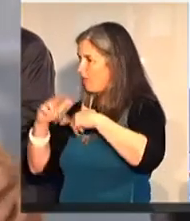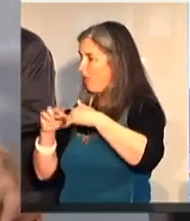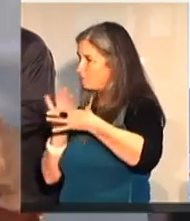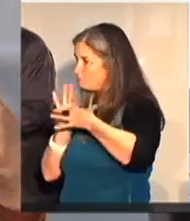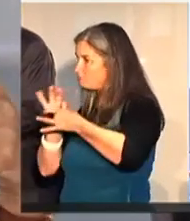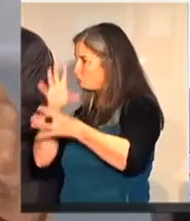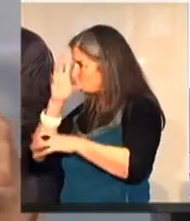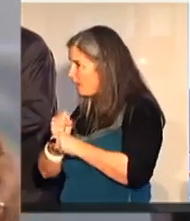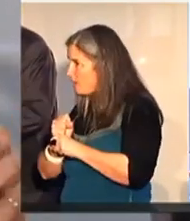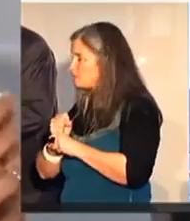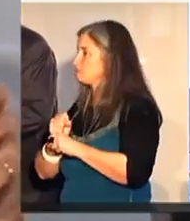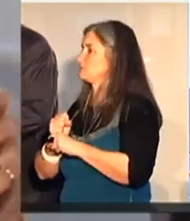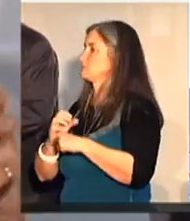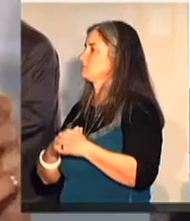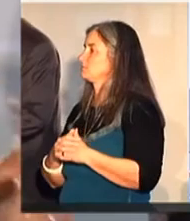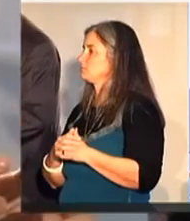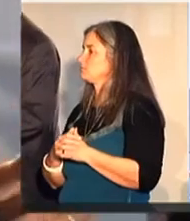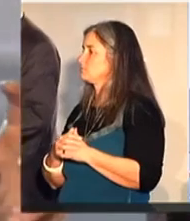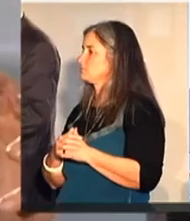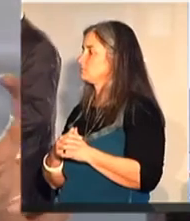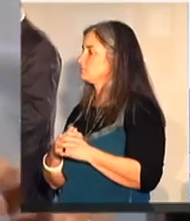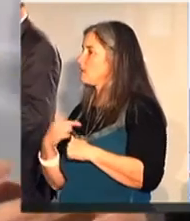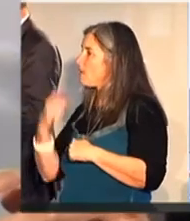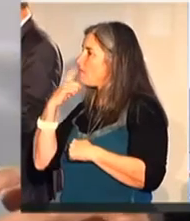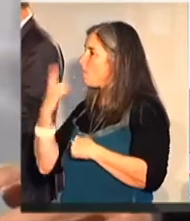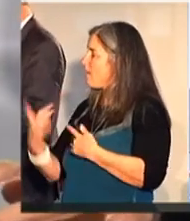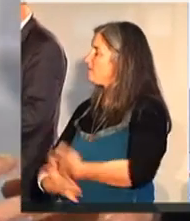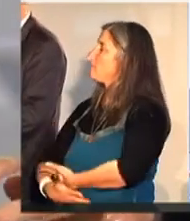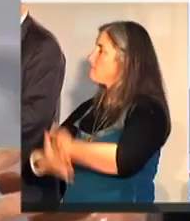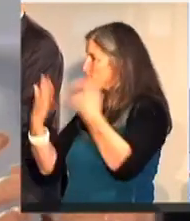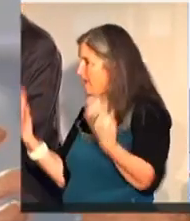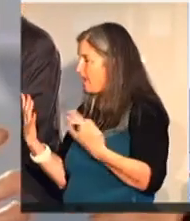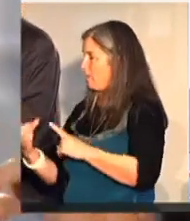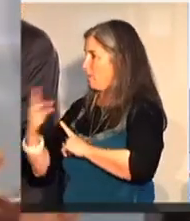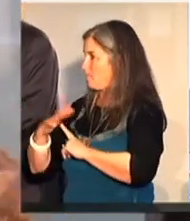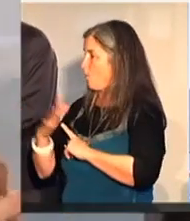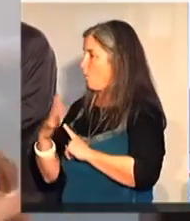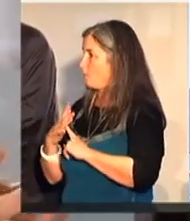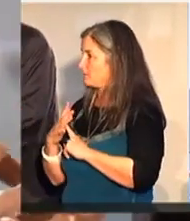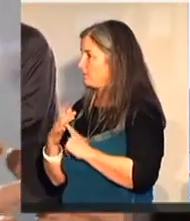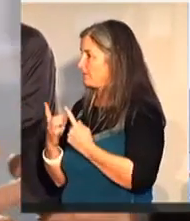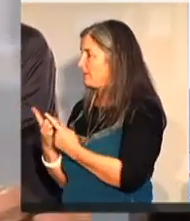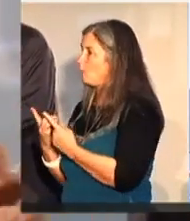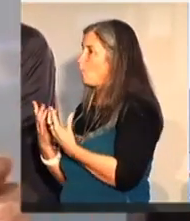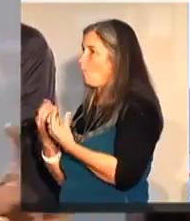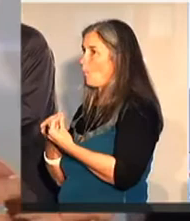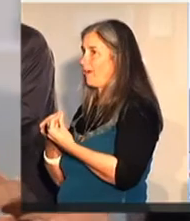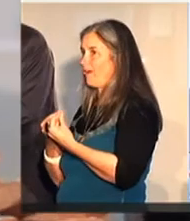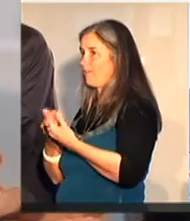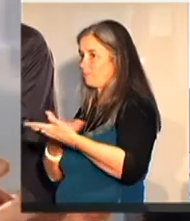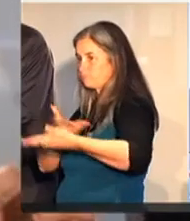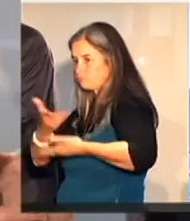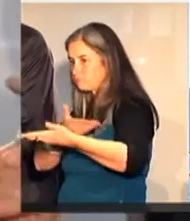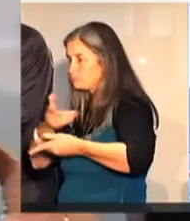and that I think one of the big and important things with these consumer engagement